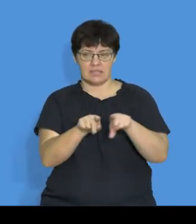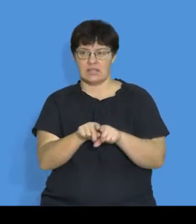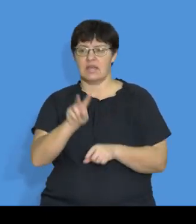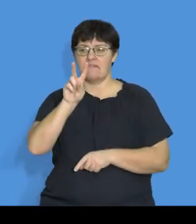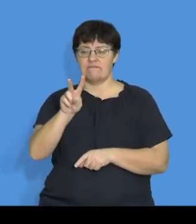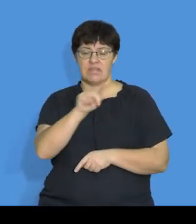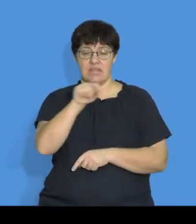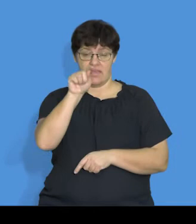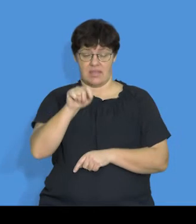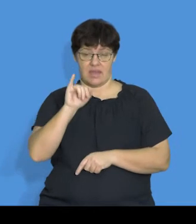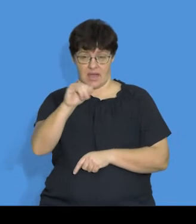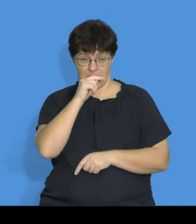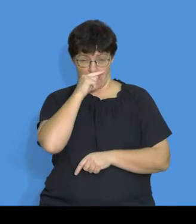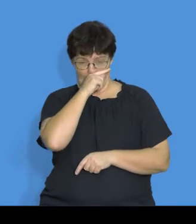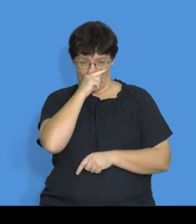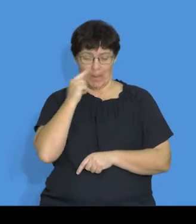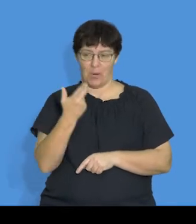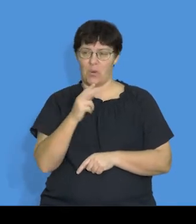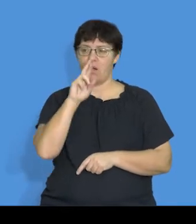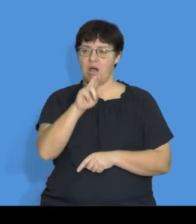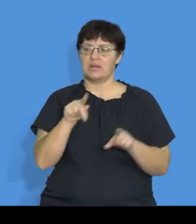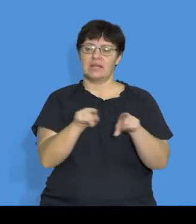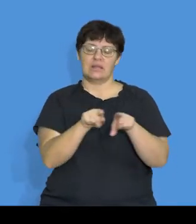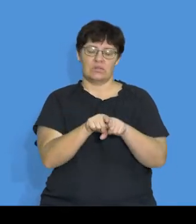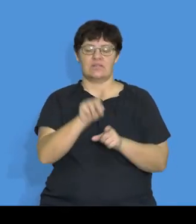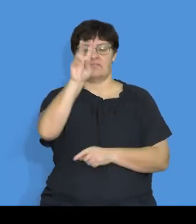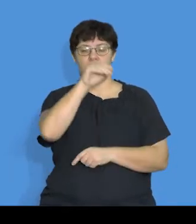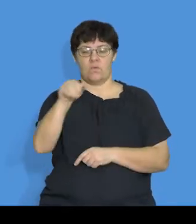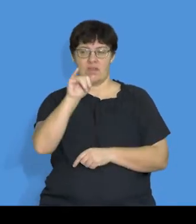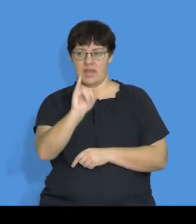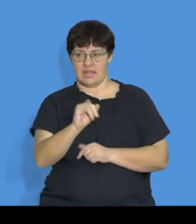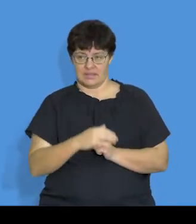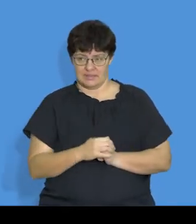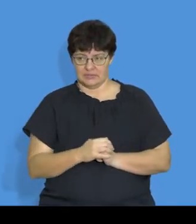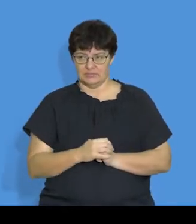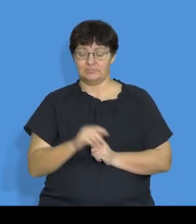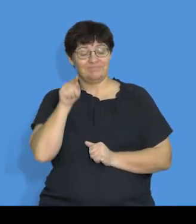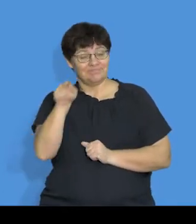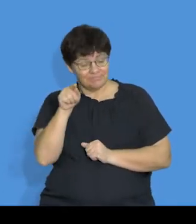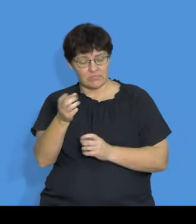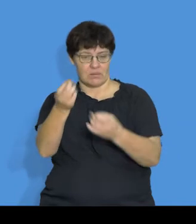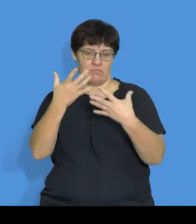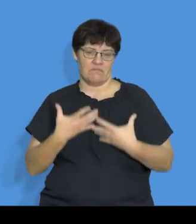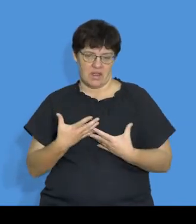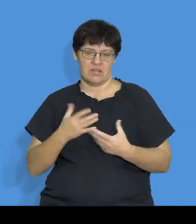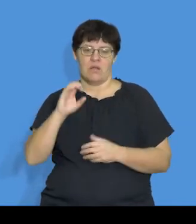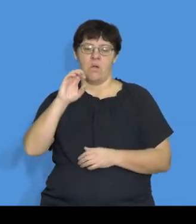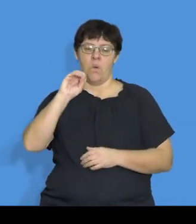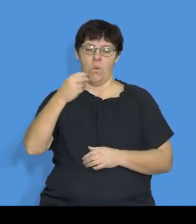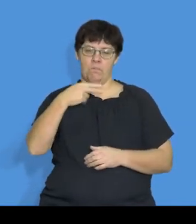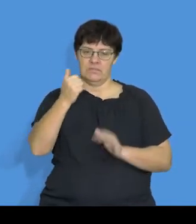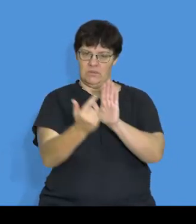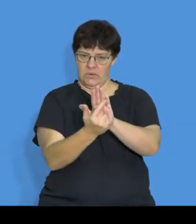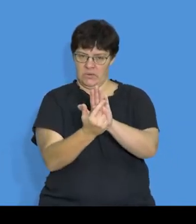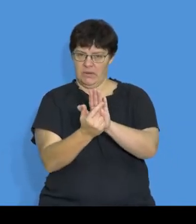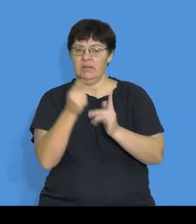So sometimes we may represent it in this way. So the formula sheet actually provides us with the Ohm's law. Right, So we